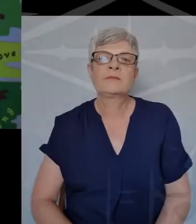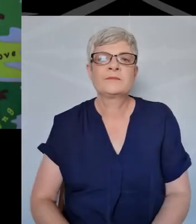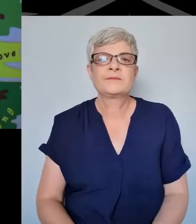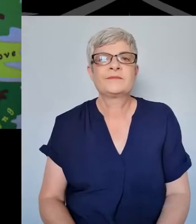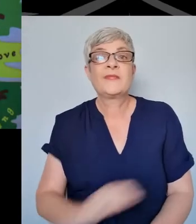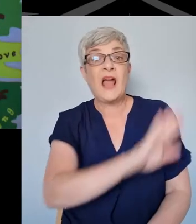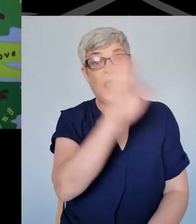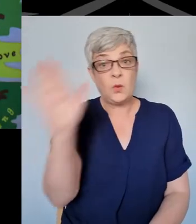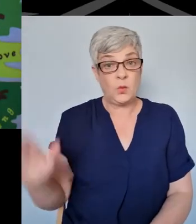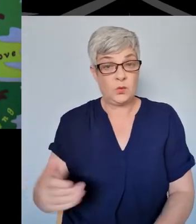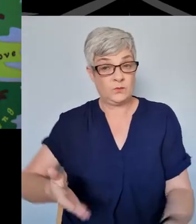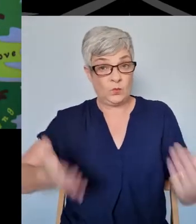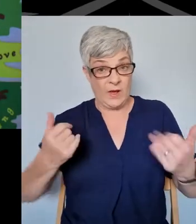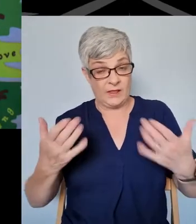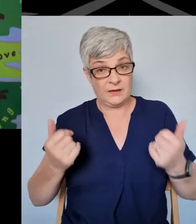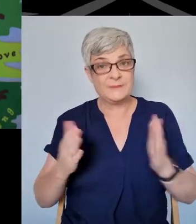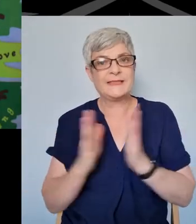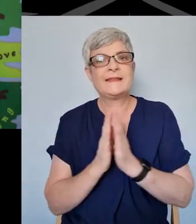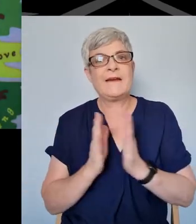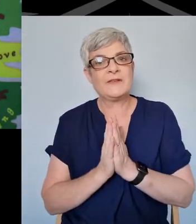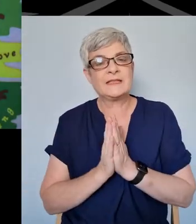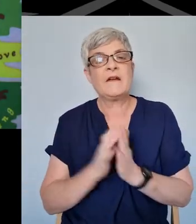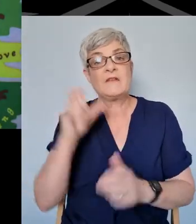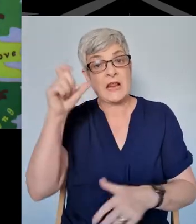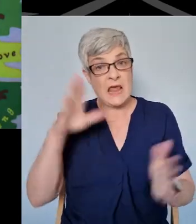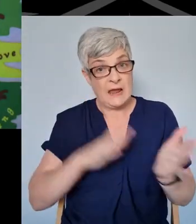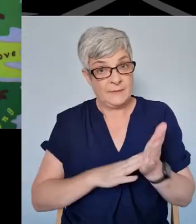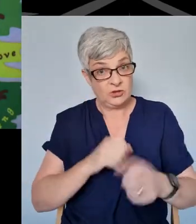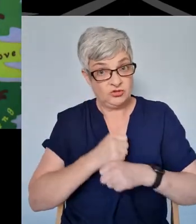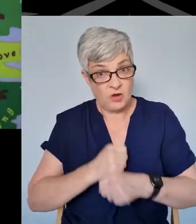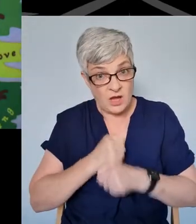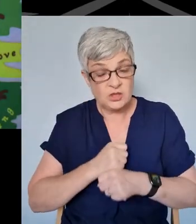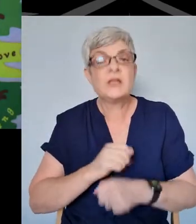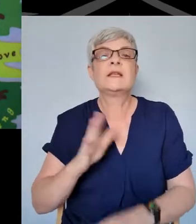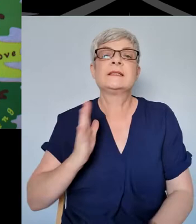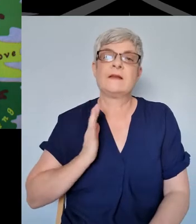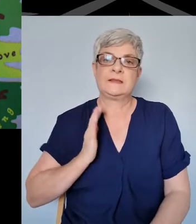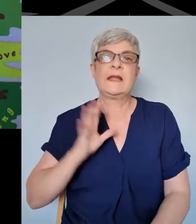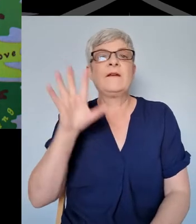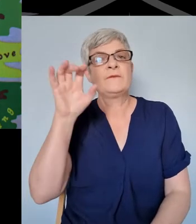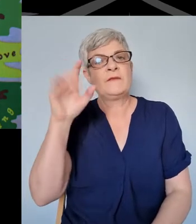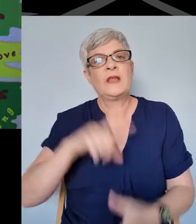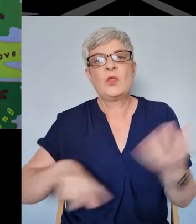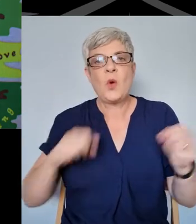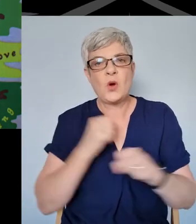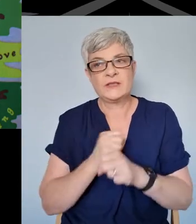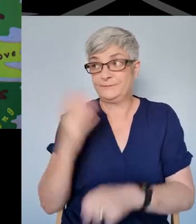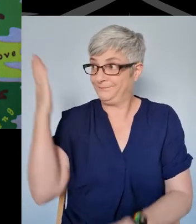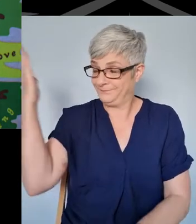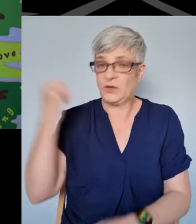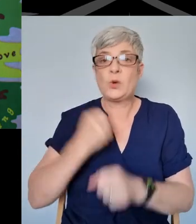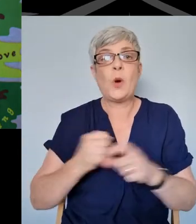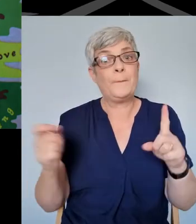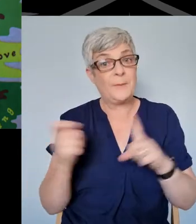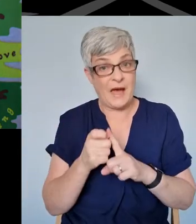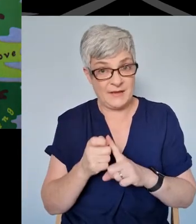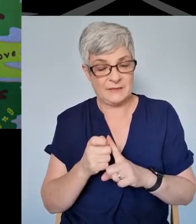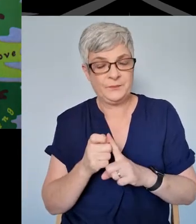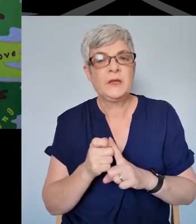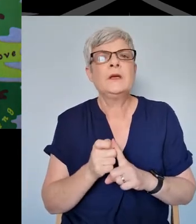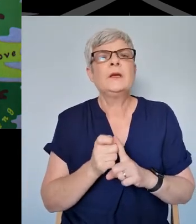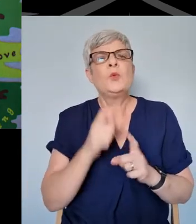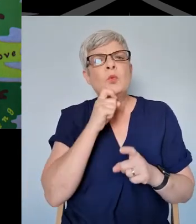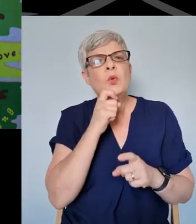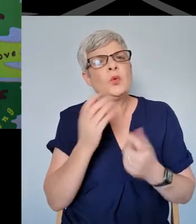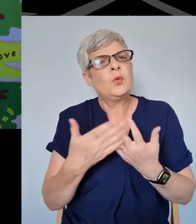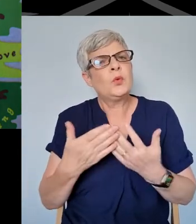Well, hello, welcome to our service for Claremont Parish Church, Sunday the 15th of August. My name is Gordon Palmer, and as well as myself taking